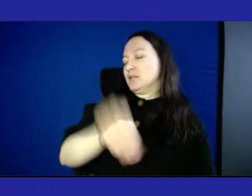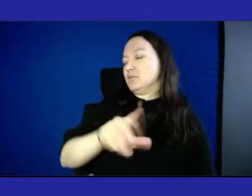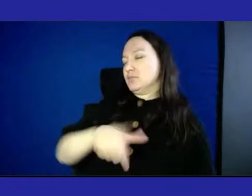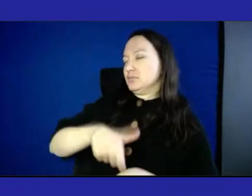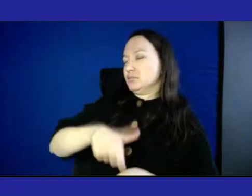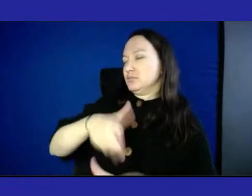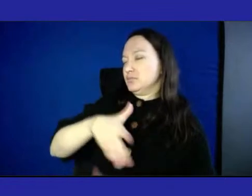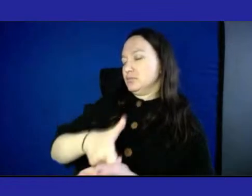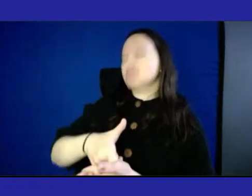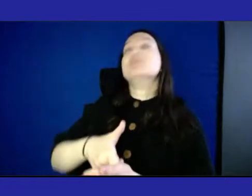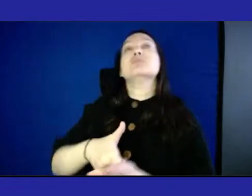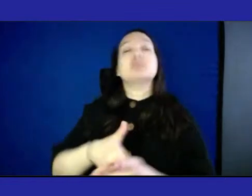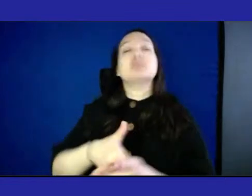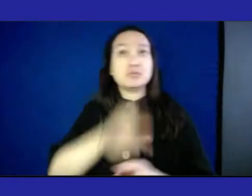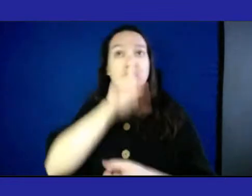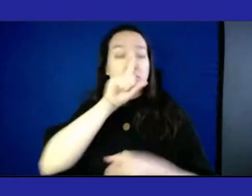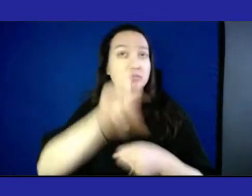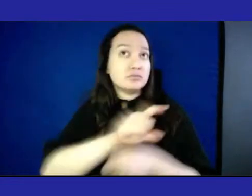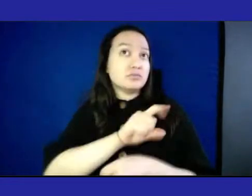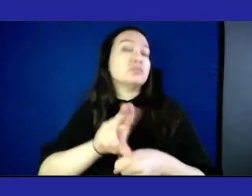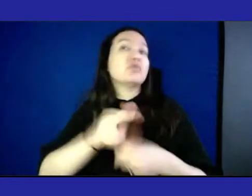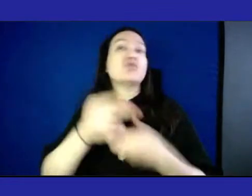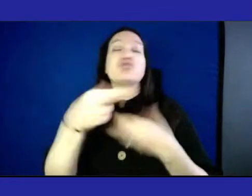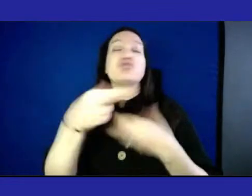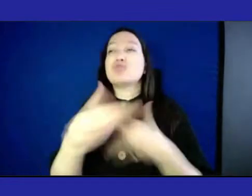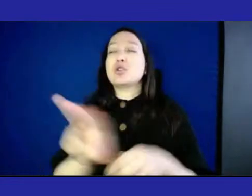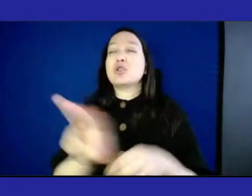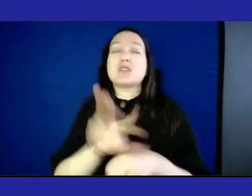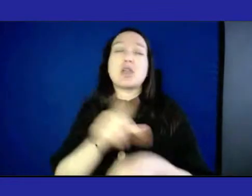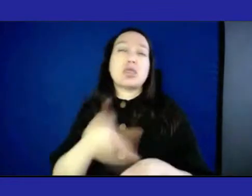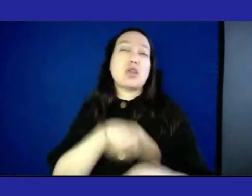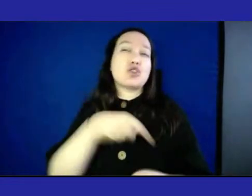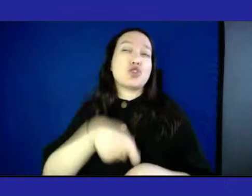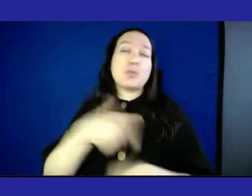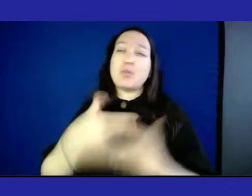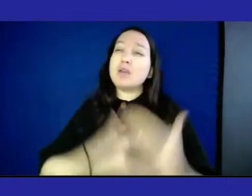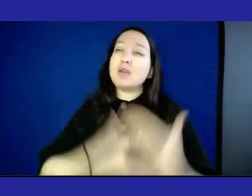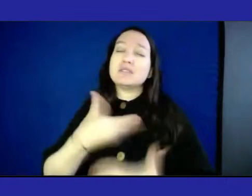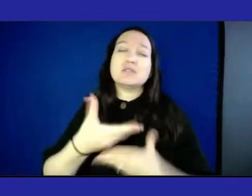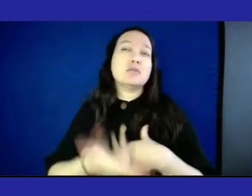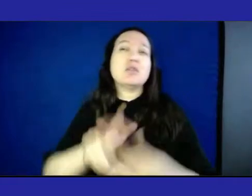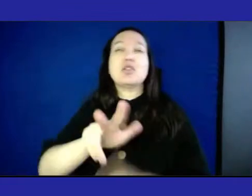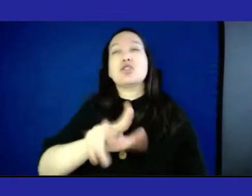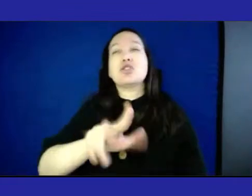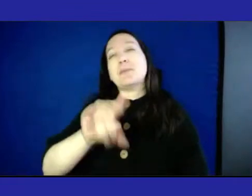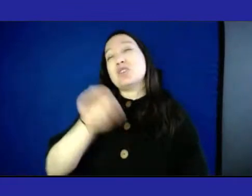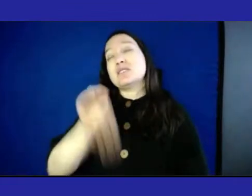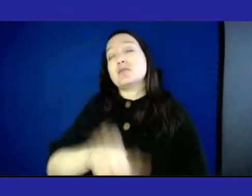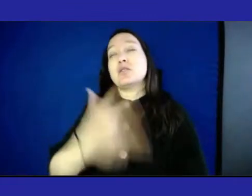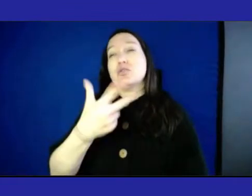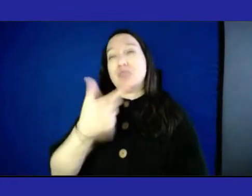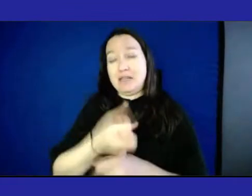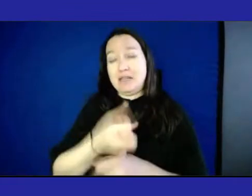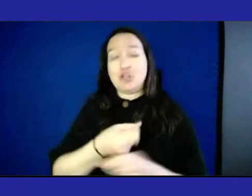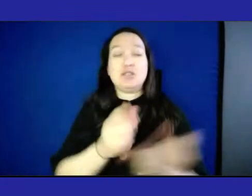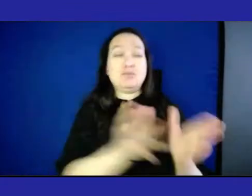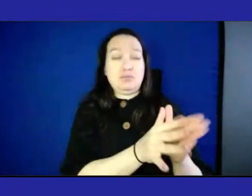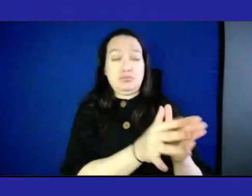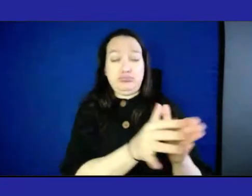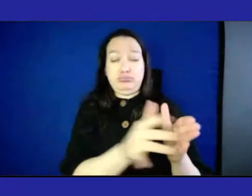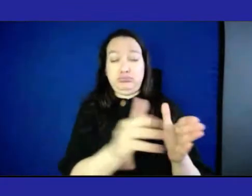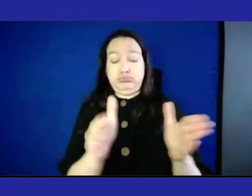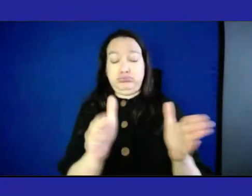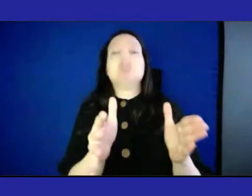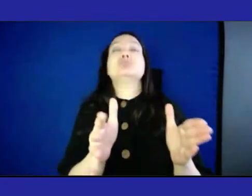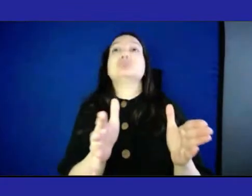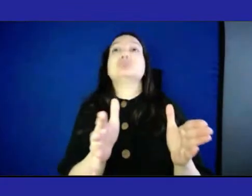has increased by 12%. It's a long-term process. We're 3 years in. We